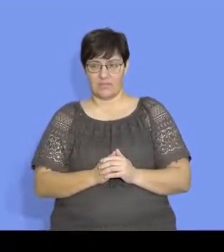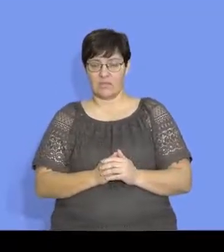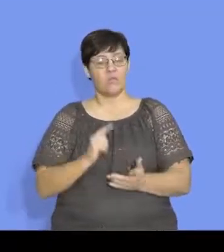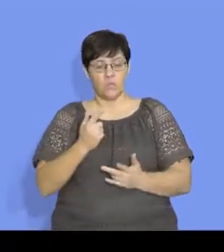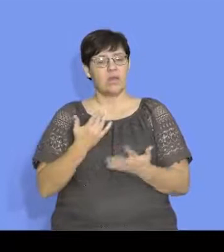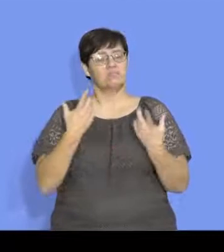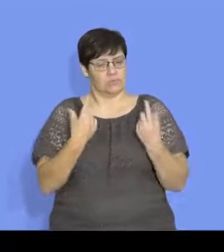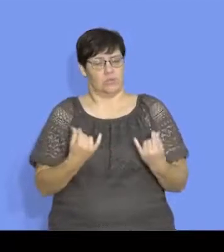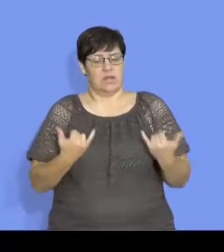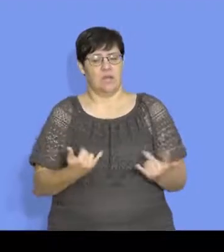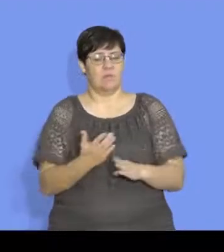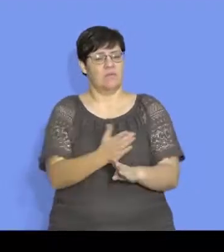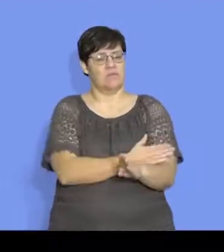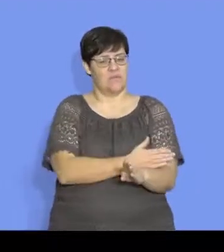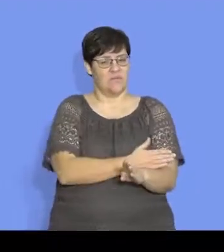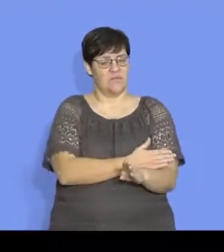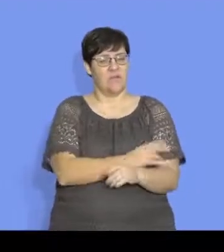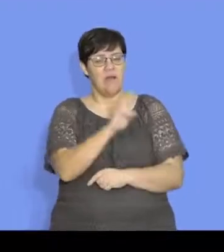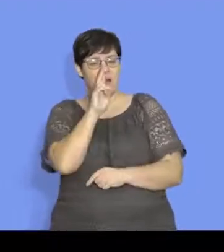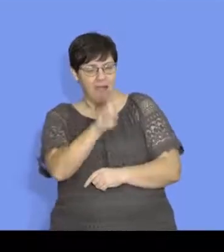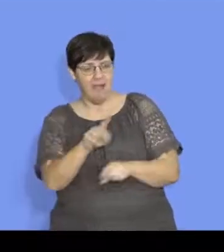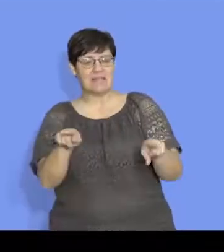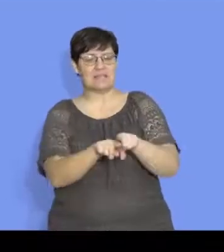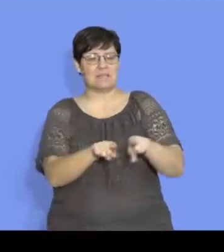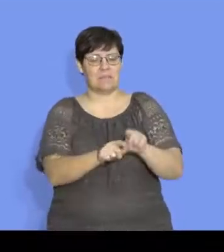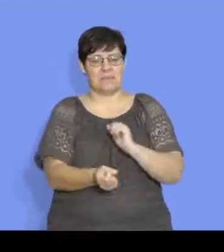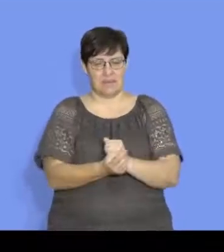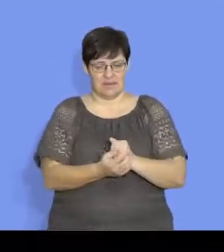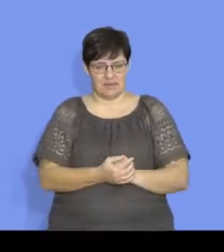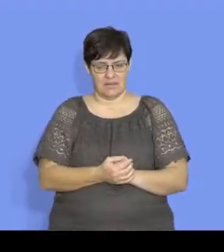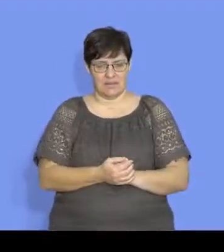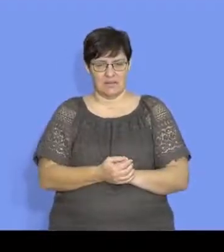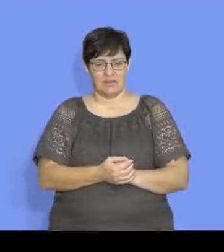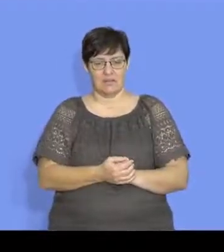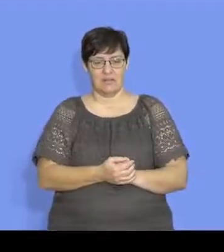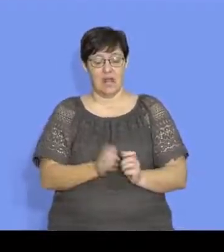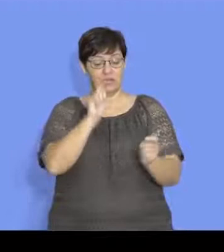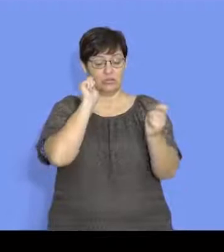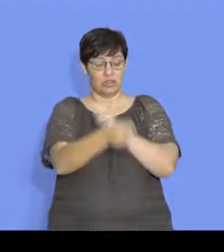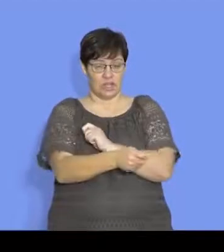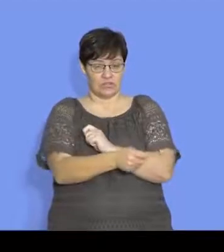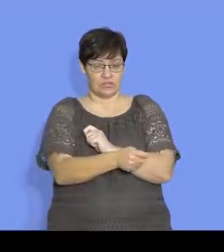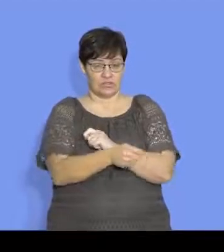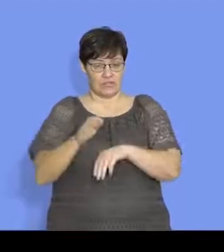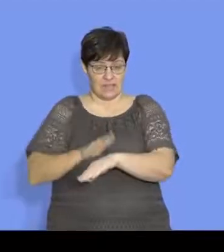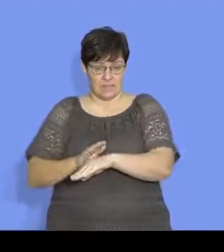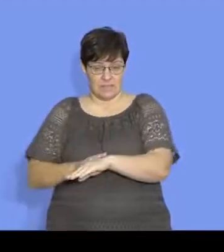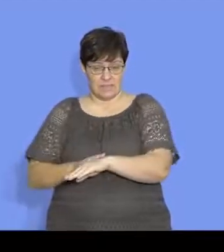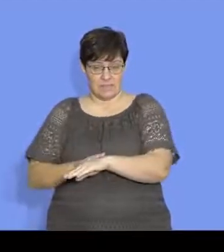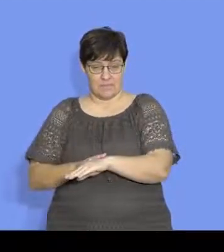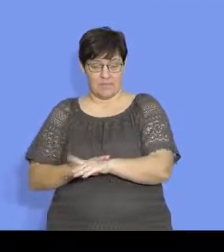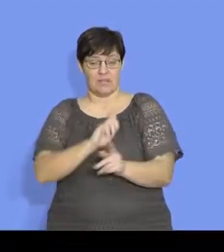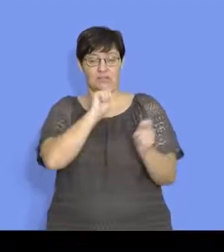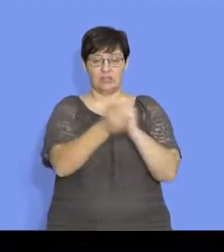done previously by seeing it was the same. We can say, what was the change in time over the change